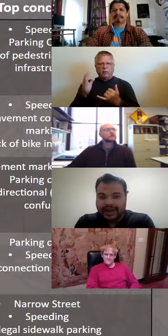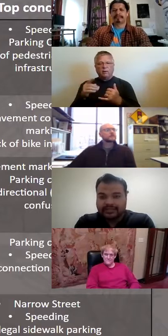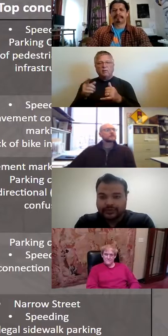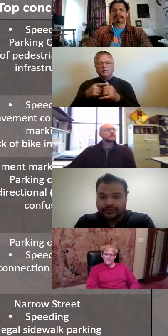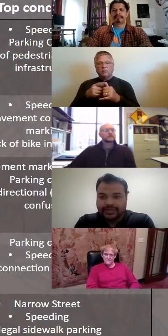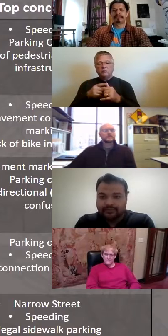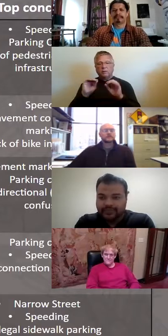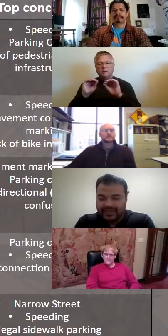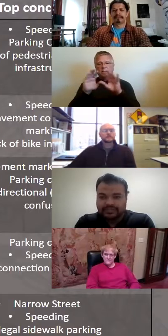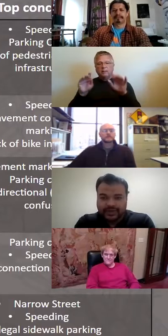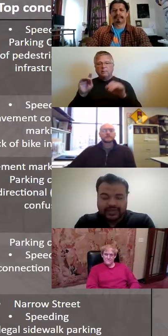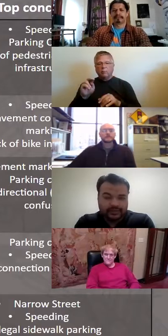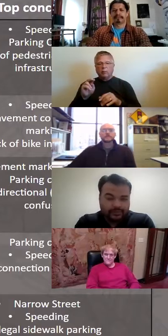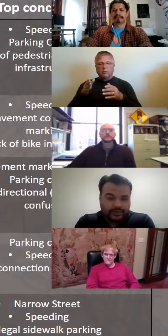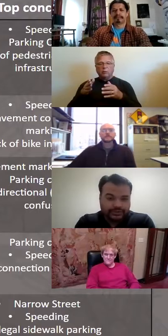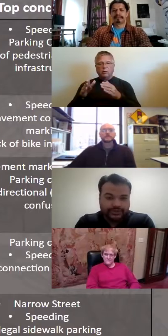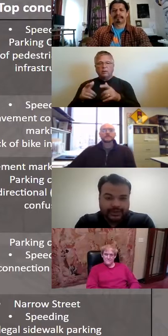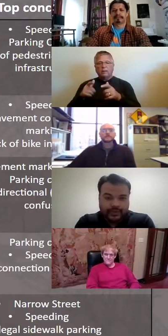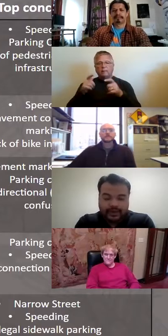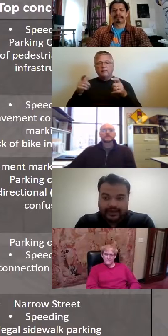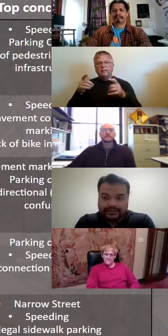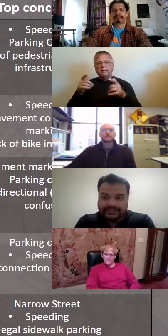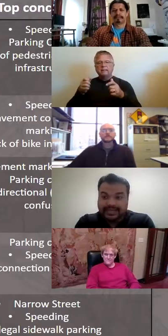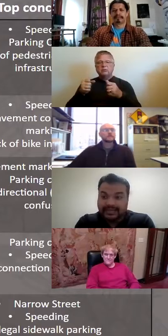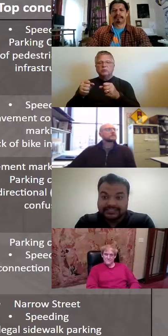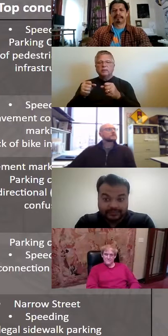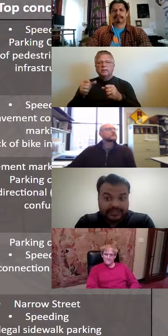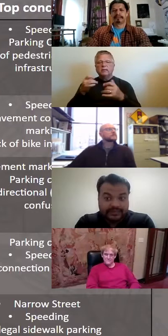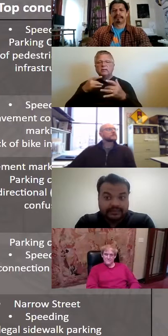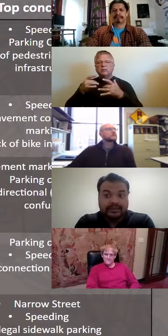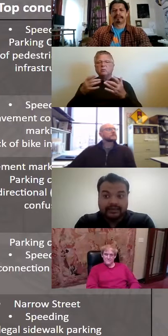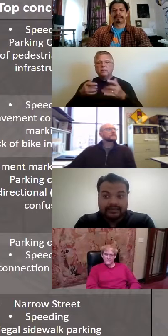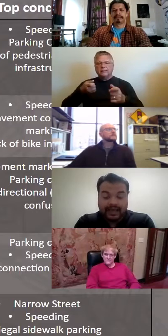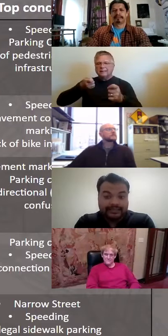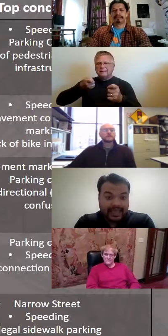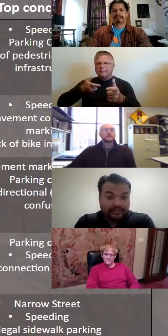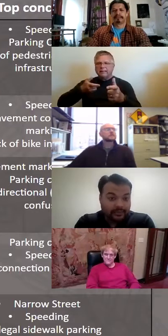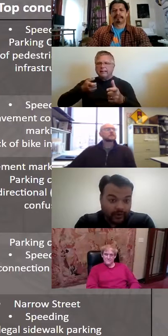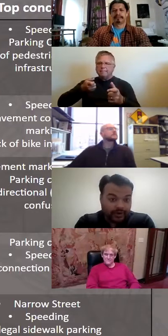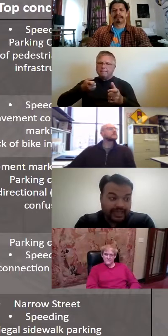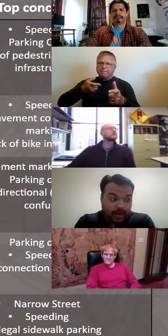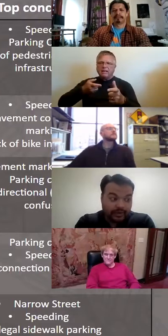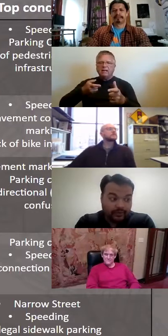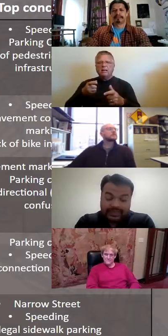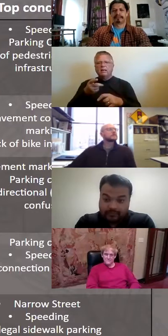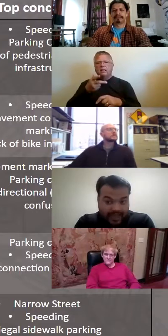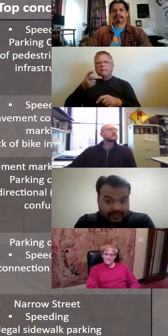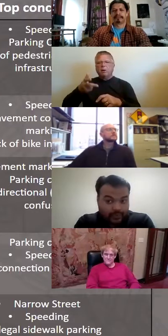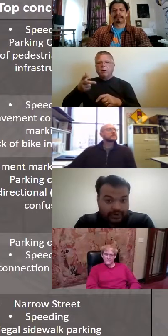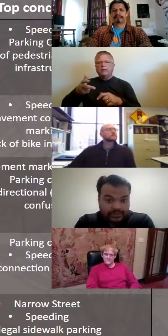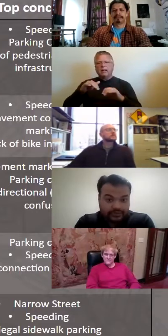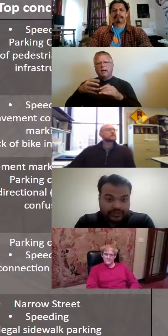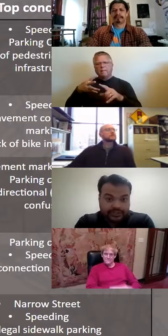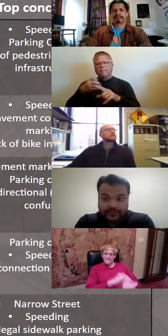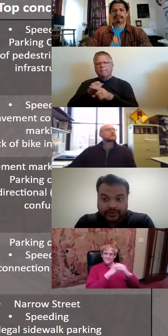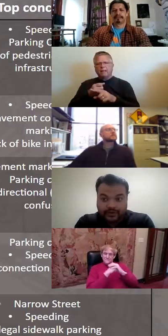the Brighton Rd. The biggest top concern that we got is speeding, and then the parking, how it will impact the